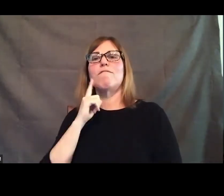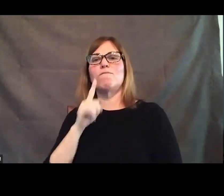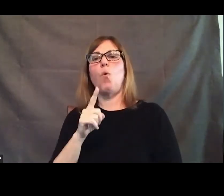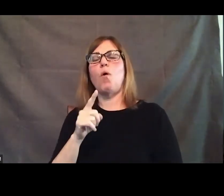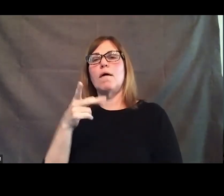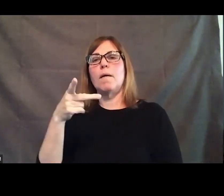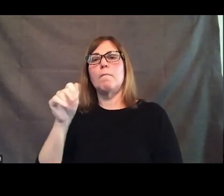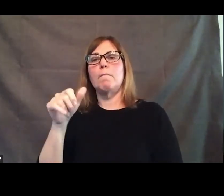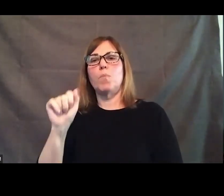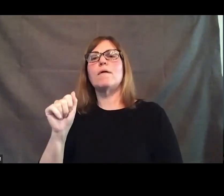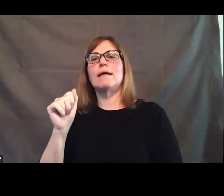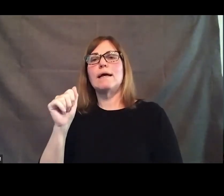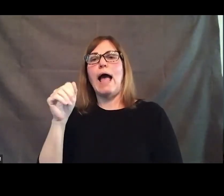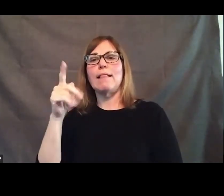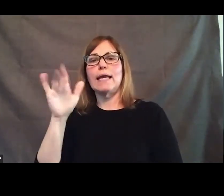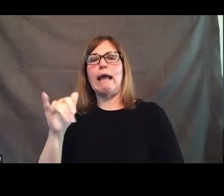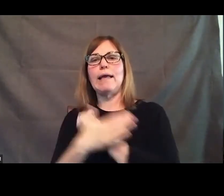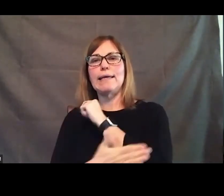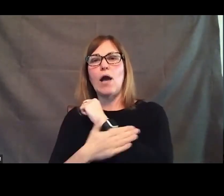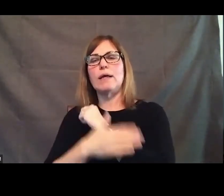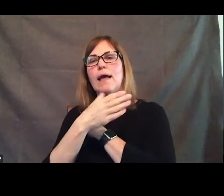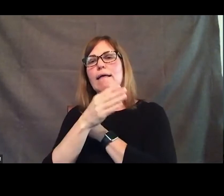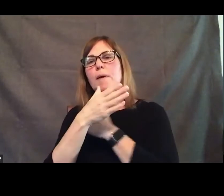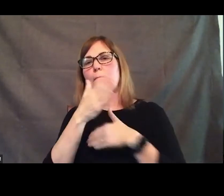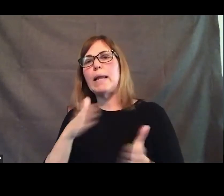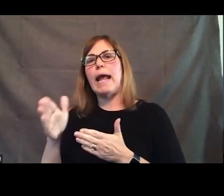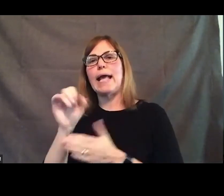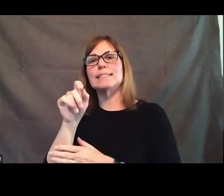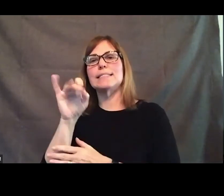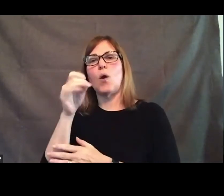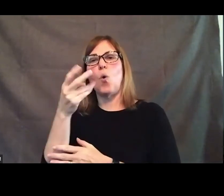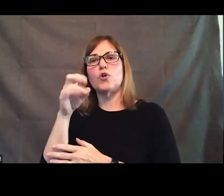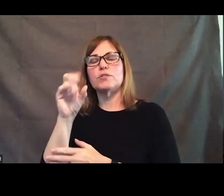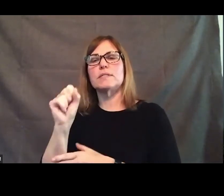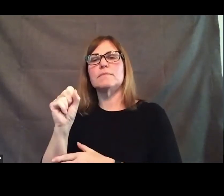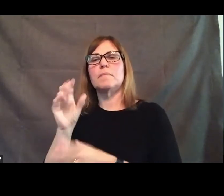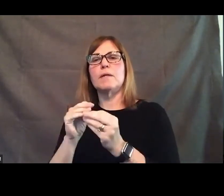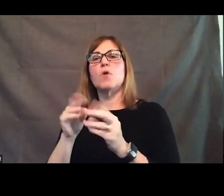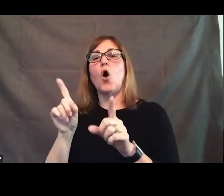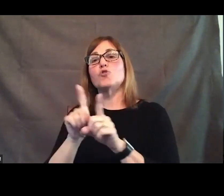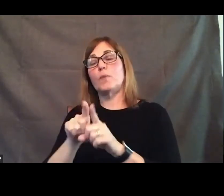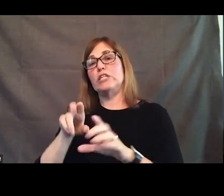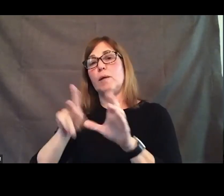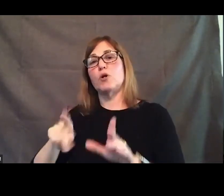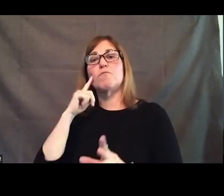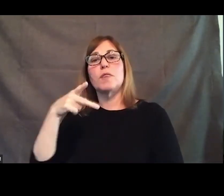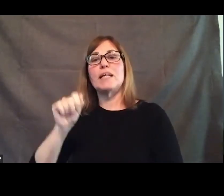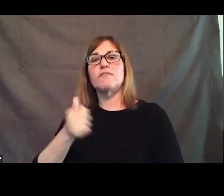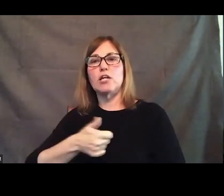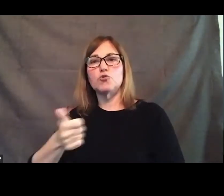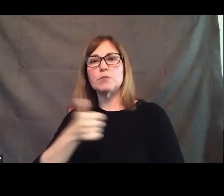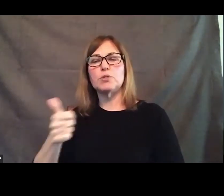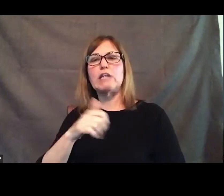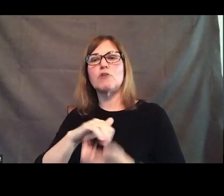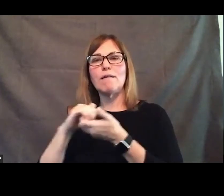chair of the Planning and Stakeholders Committee. He also chairs the Pennsylvania Transportation Alliance, a grassroots